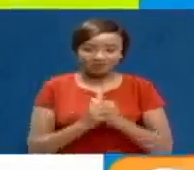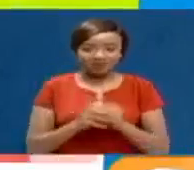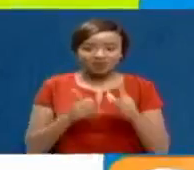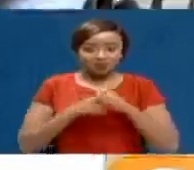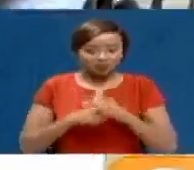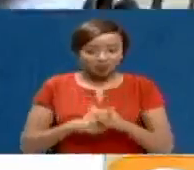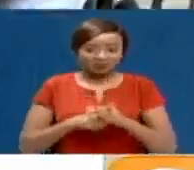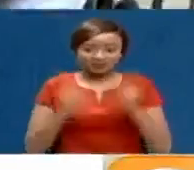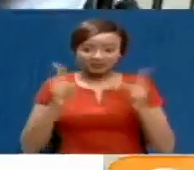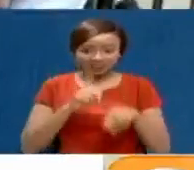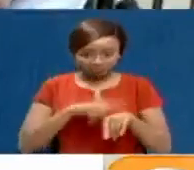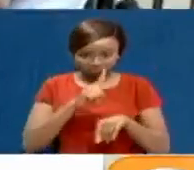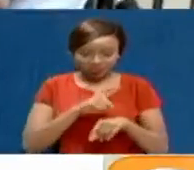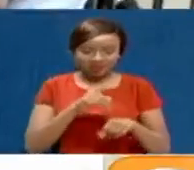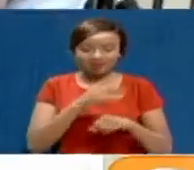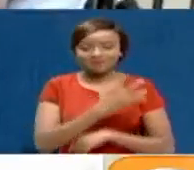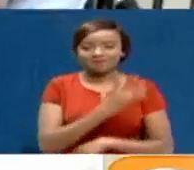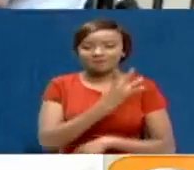the date of opening.